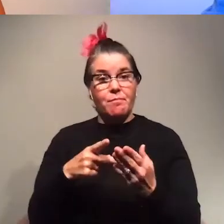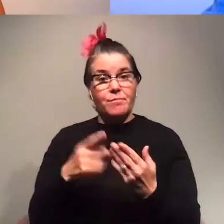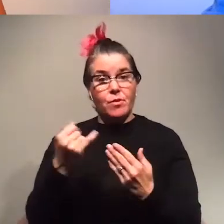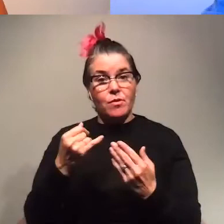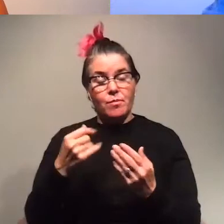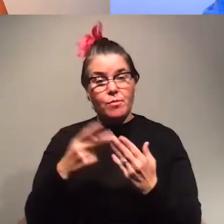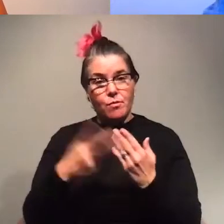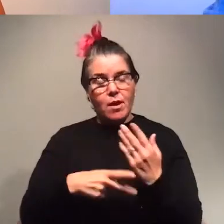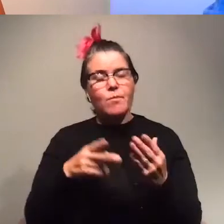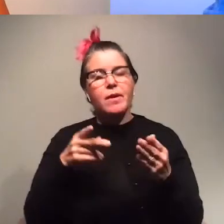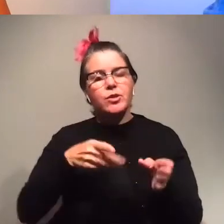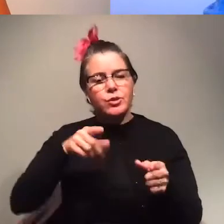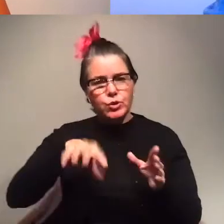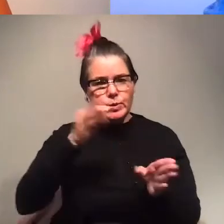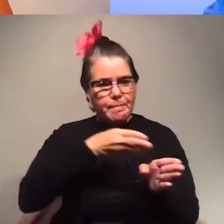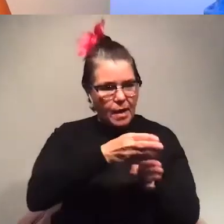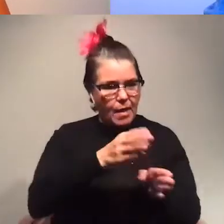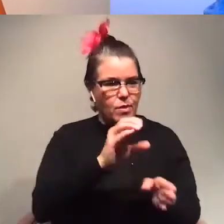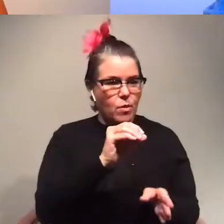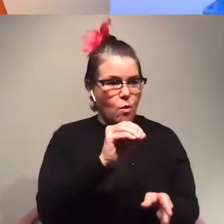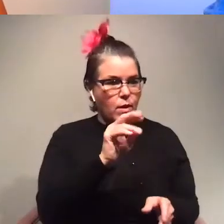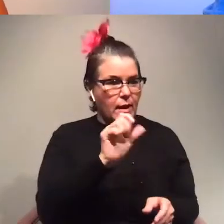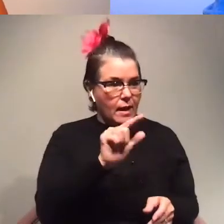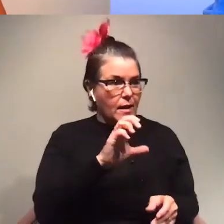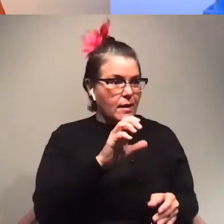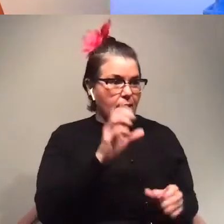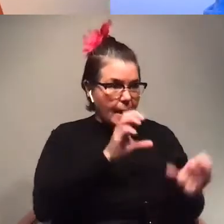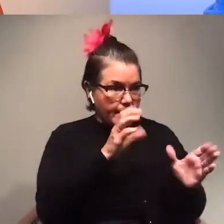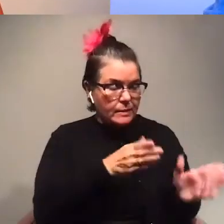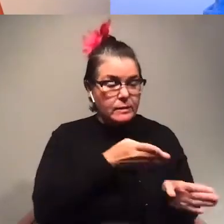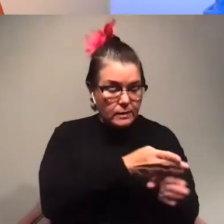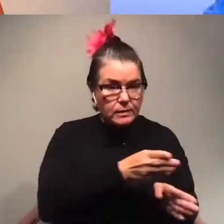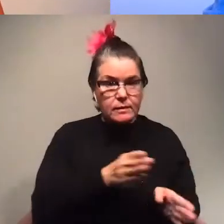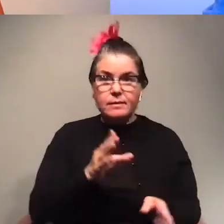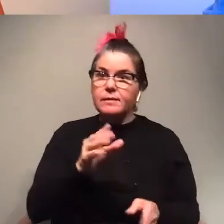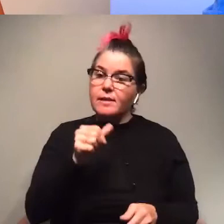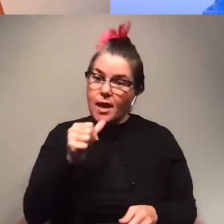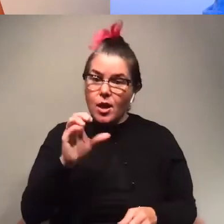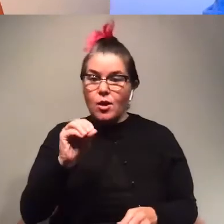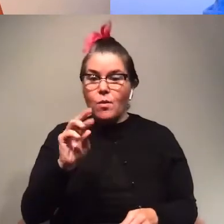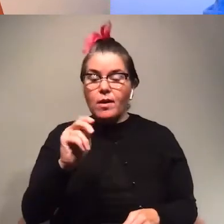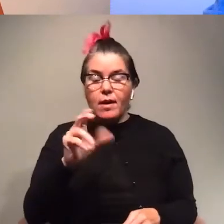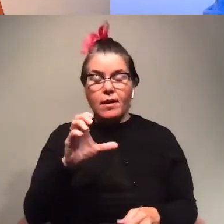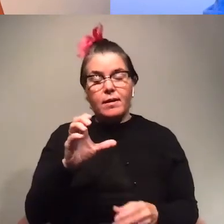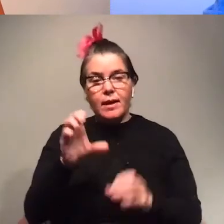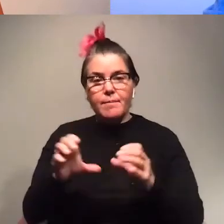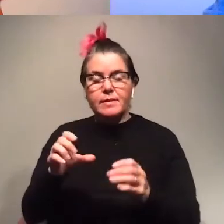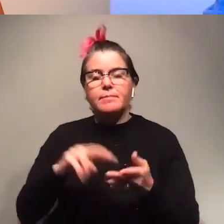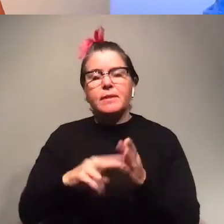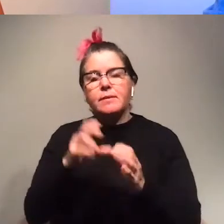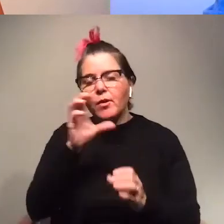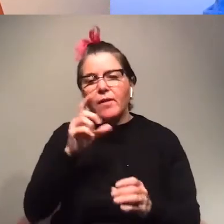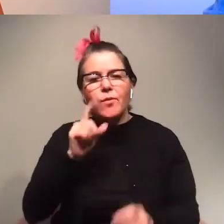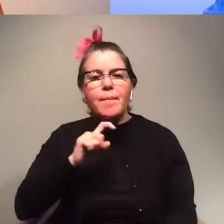path. Are we an organic chemist? Are we an inorganic chemist, which just means like I'm looking for metals